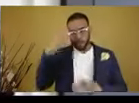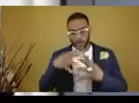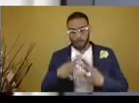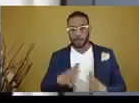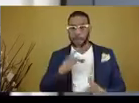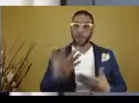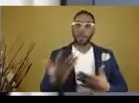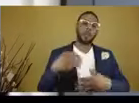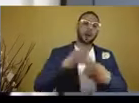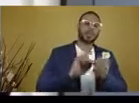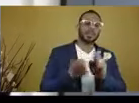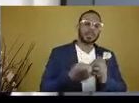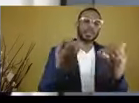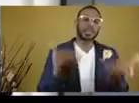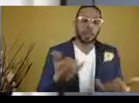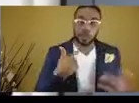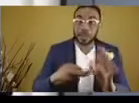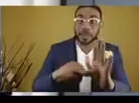of the change that we